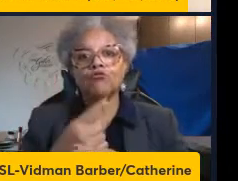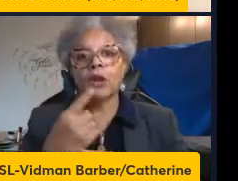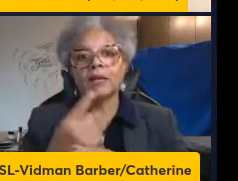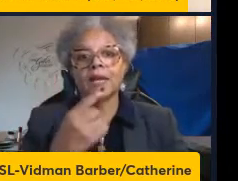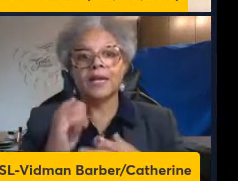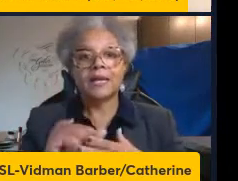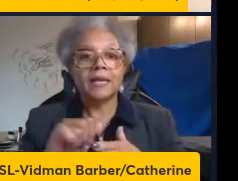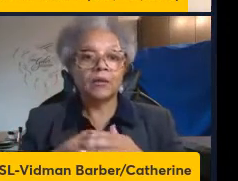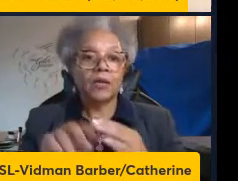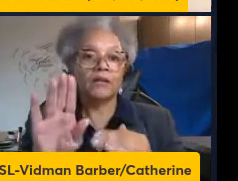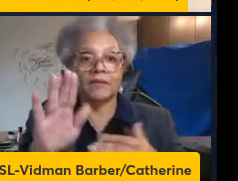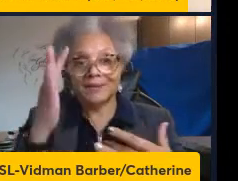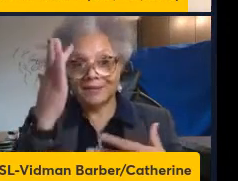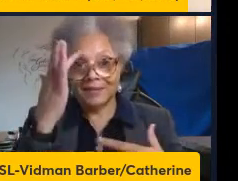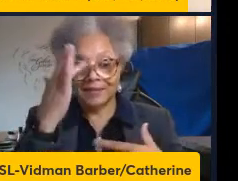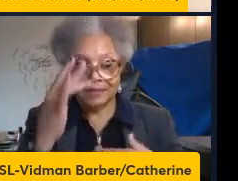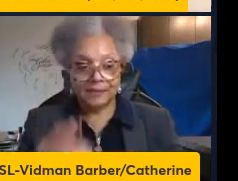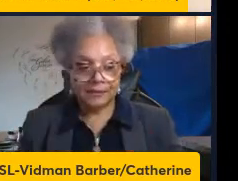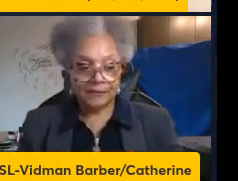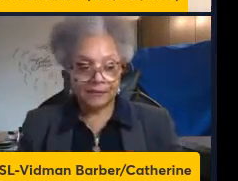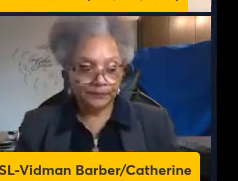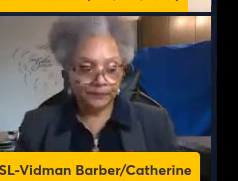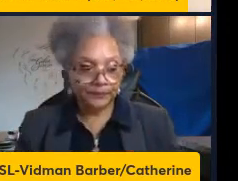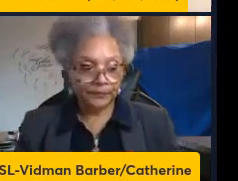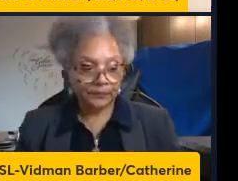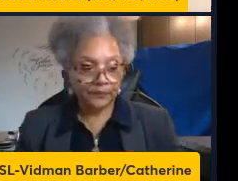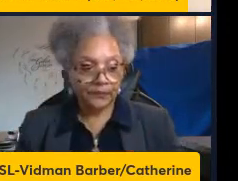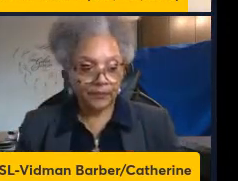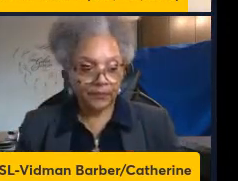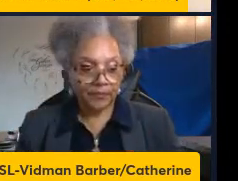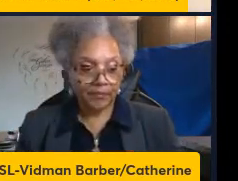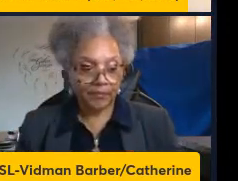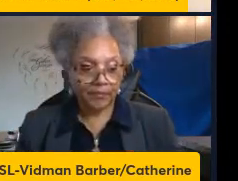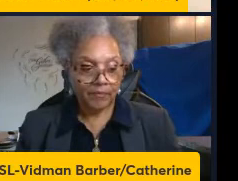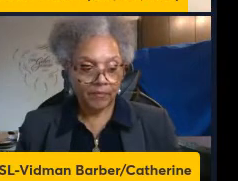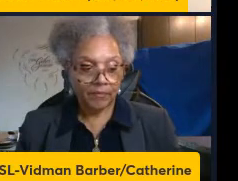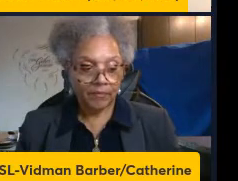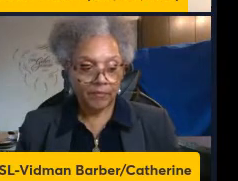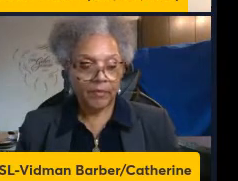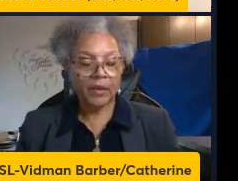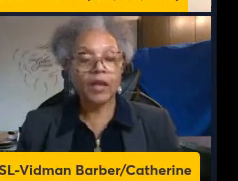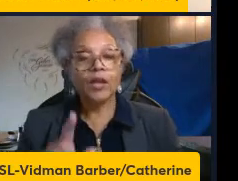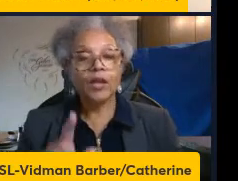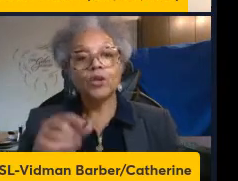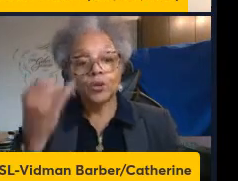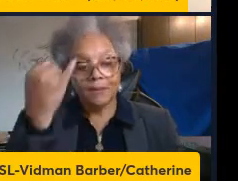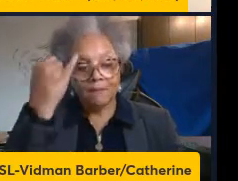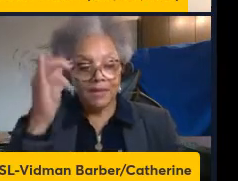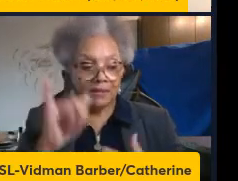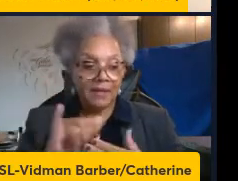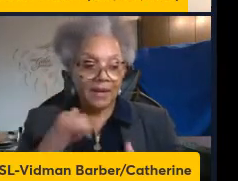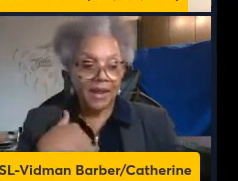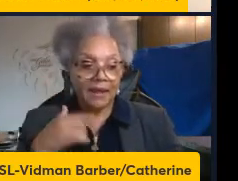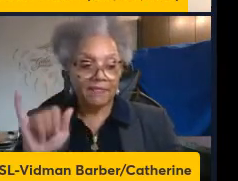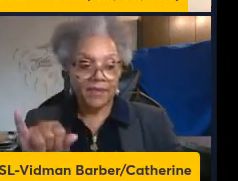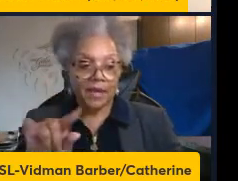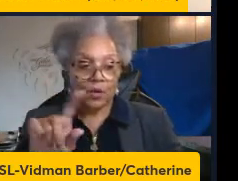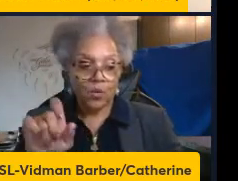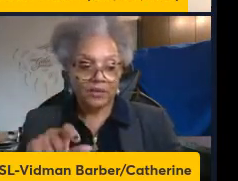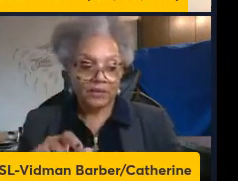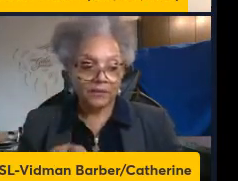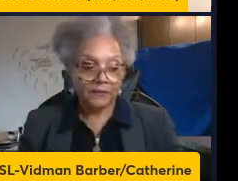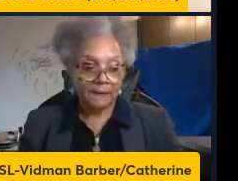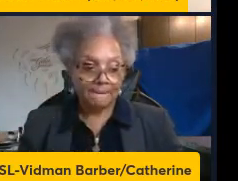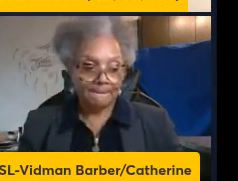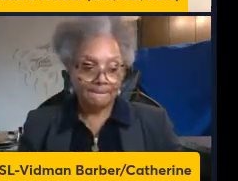disease. And so you could imagine that I had this question, which was, how are